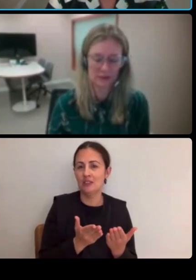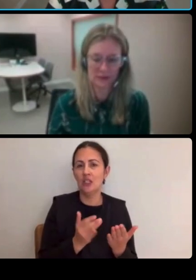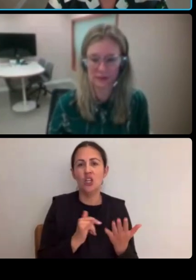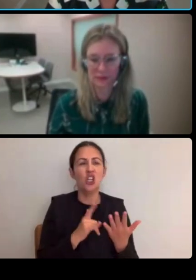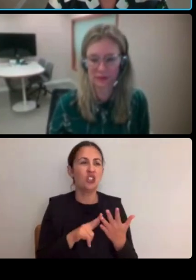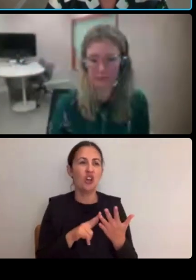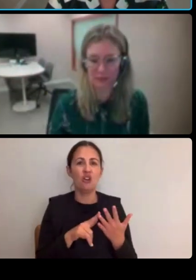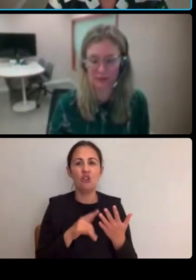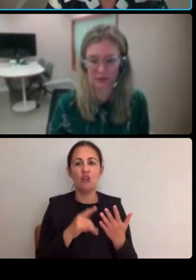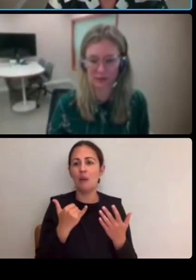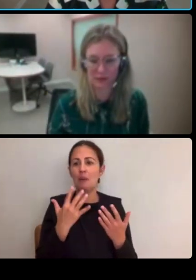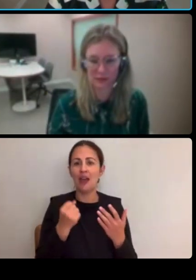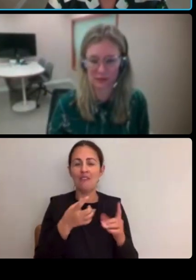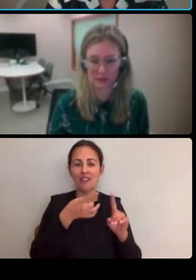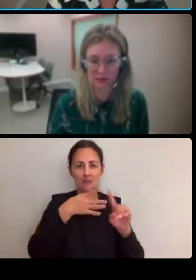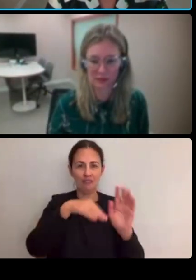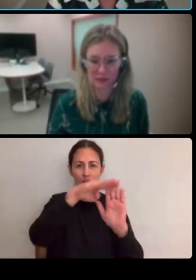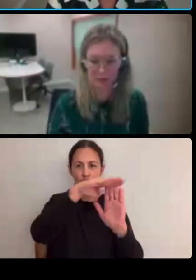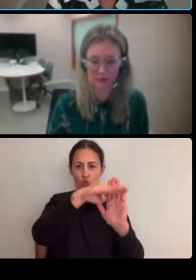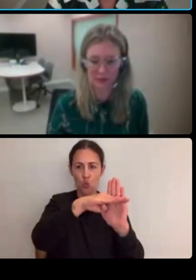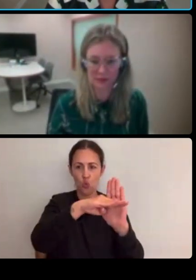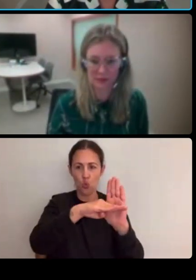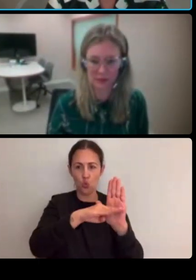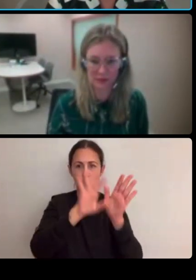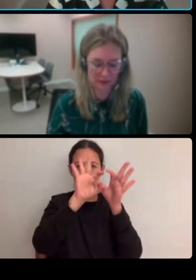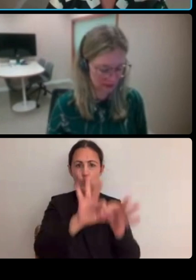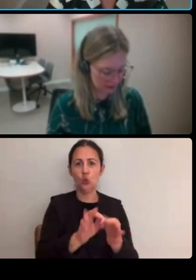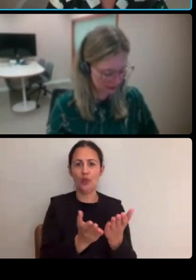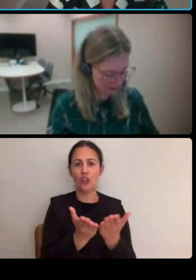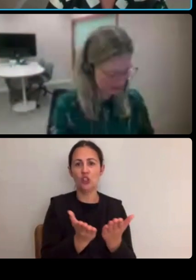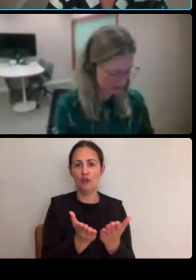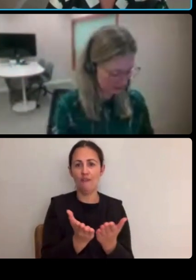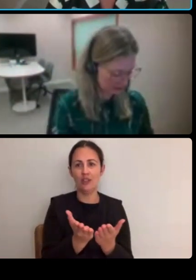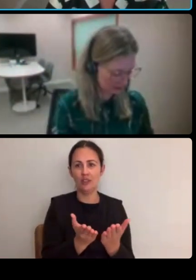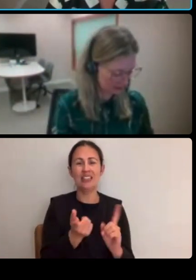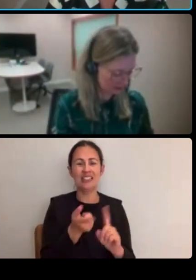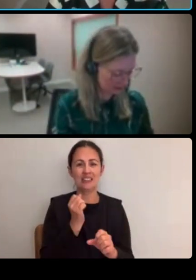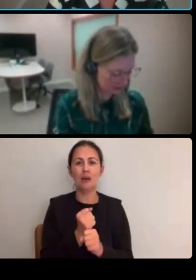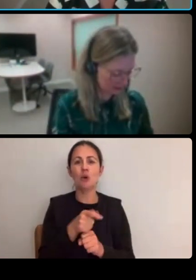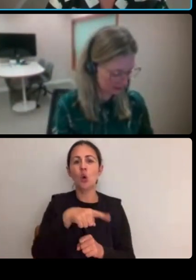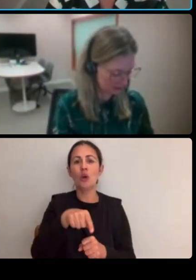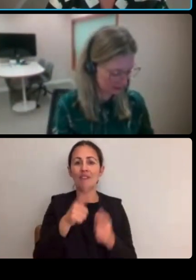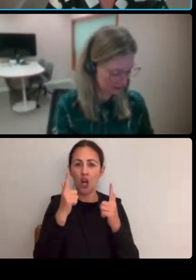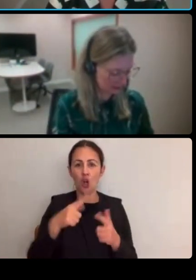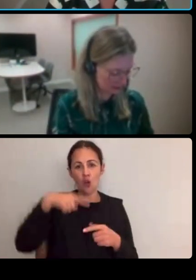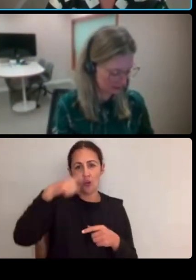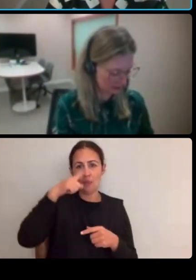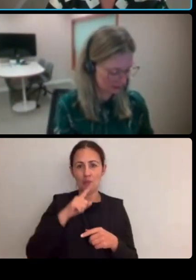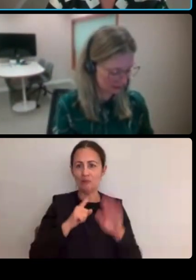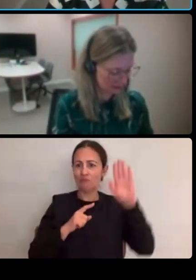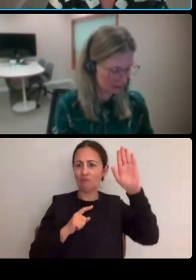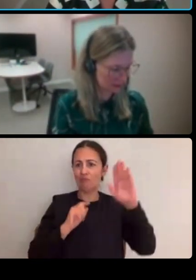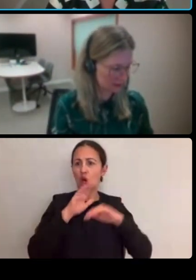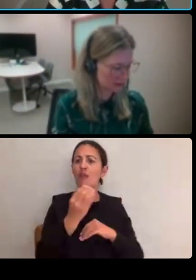be conditions in relation to a particular service. For example, we have had a lot of interest in Category 1 in terms of